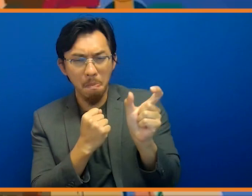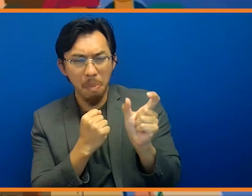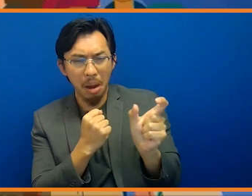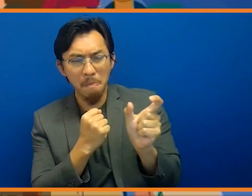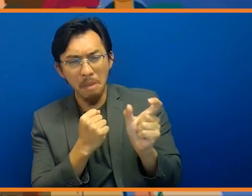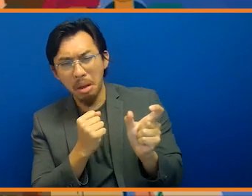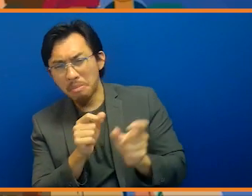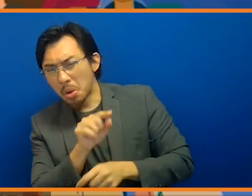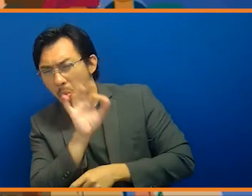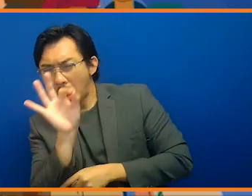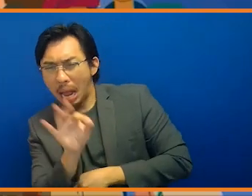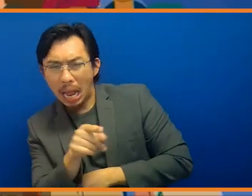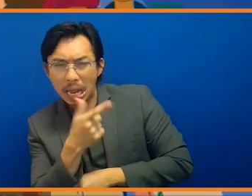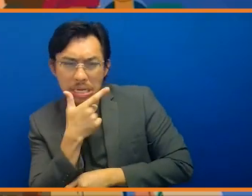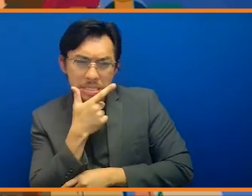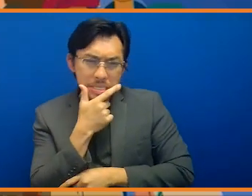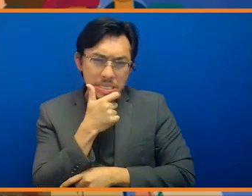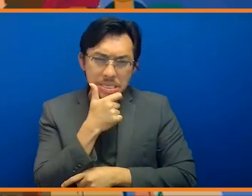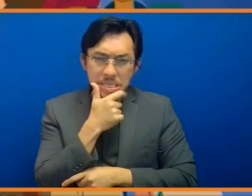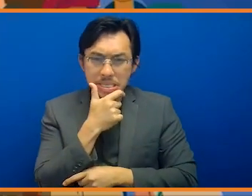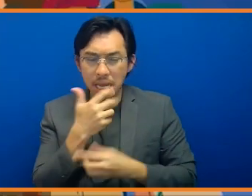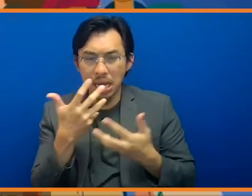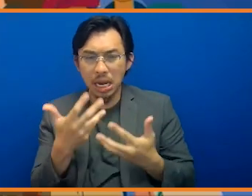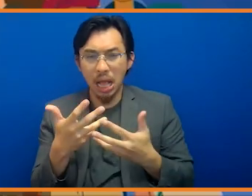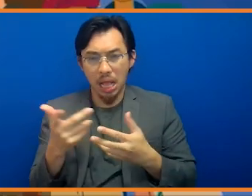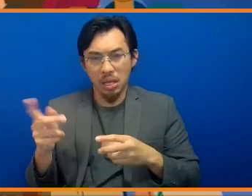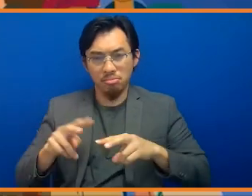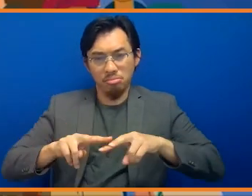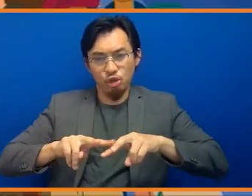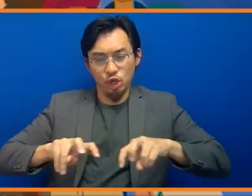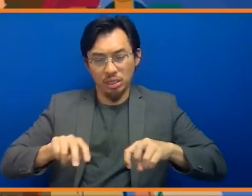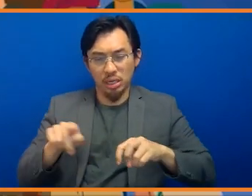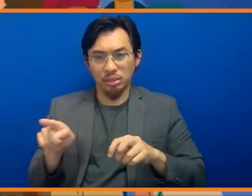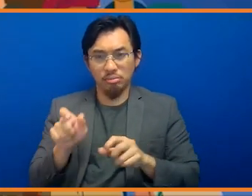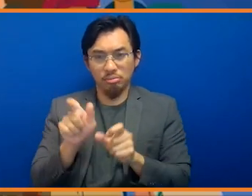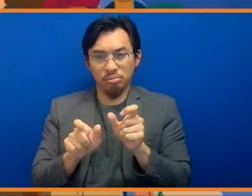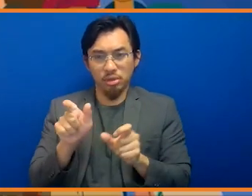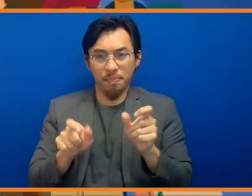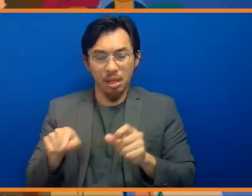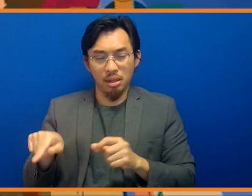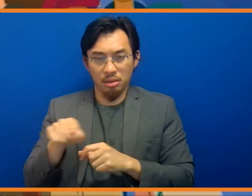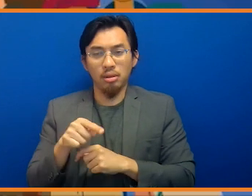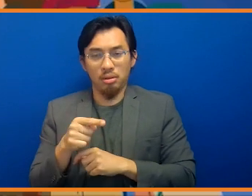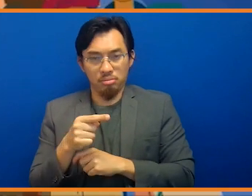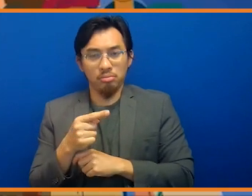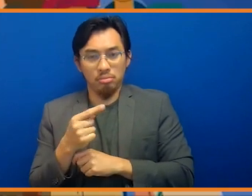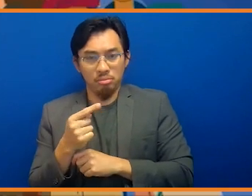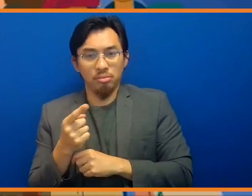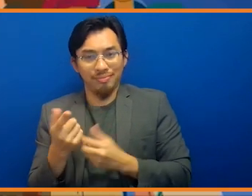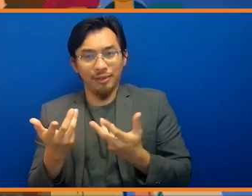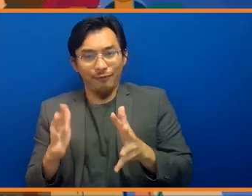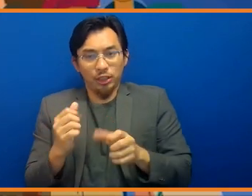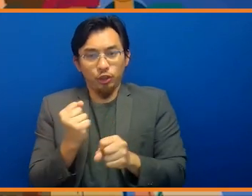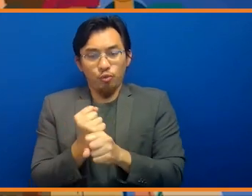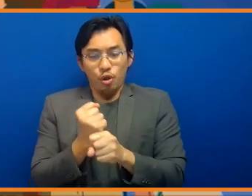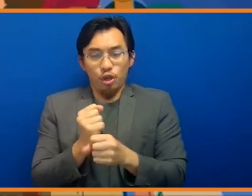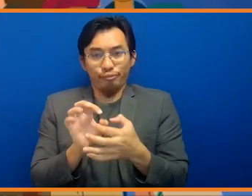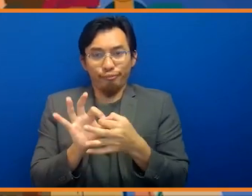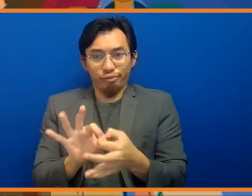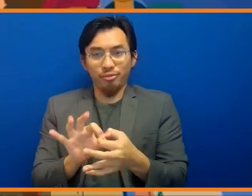years. Now for the research people, for the one that already work